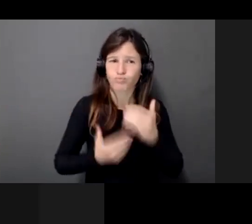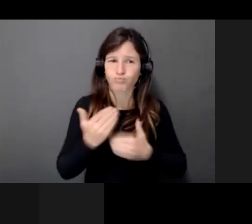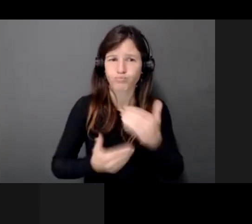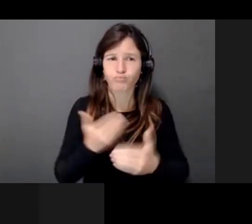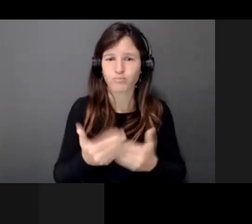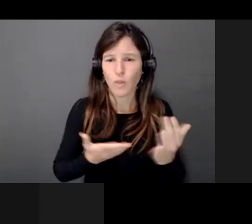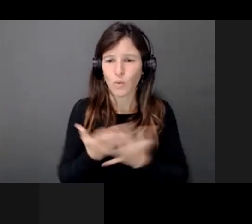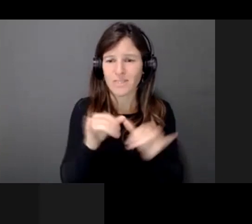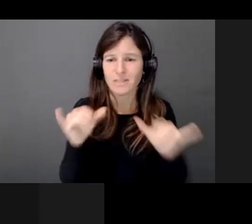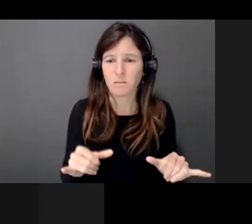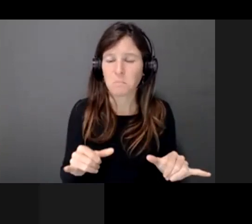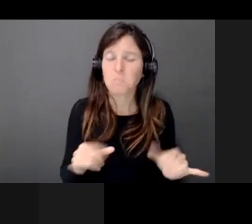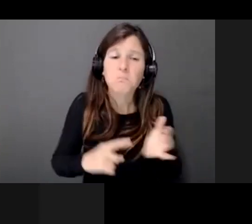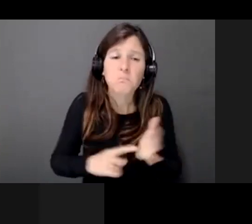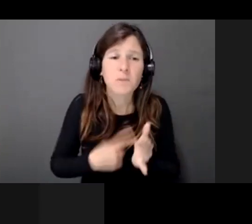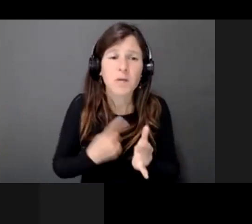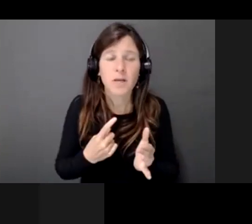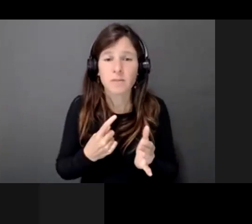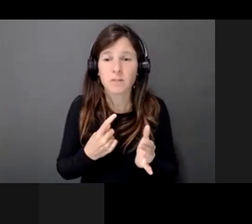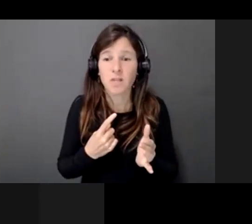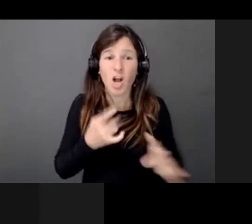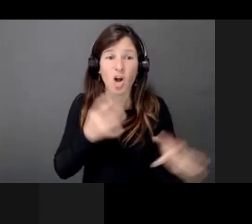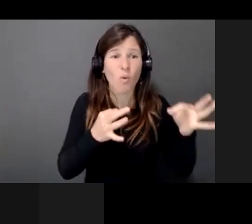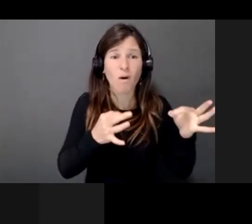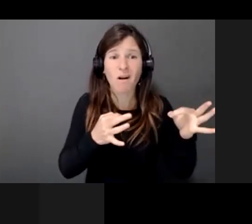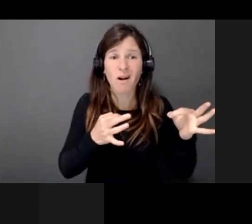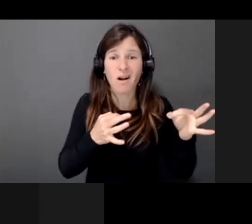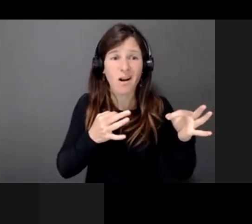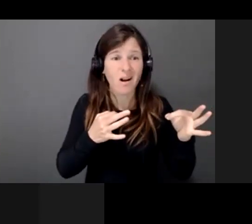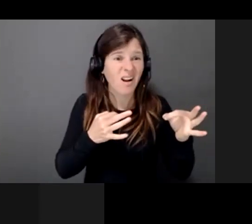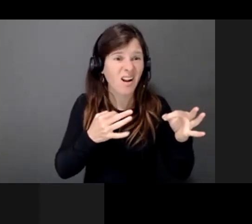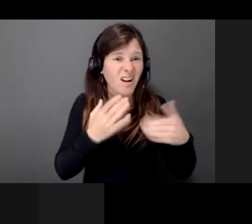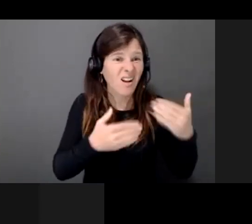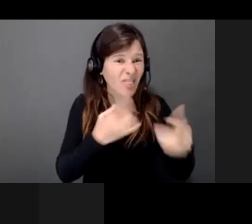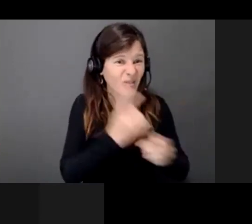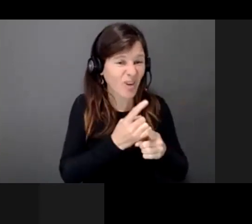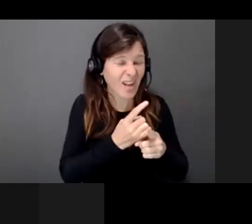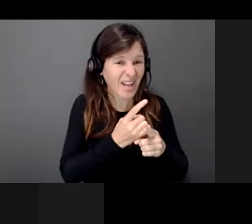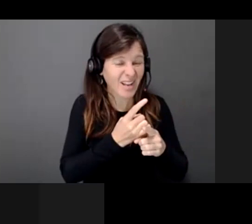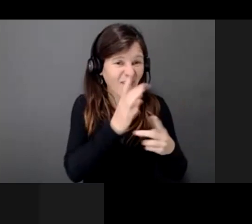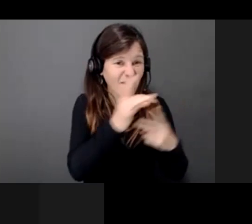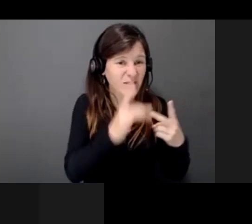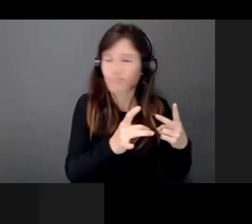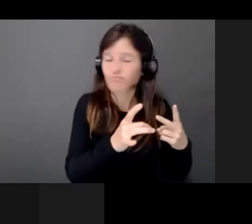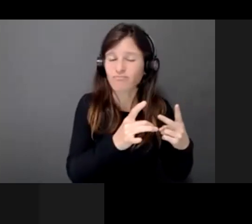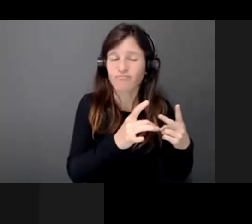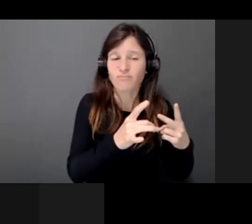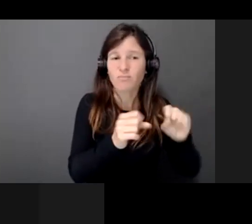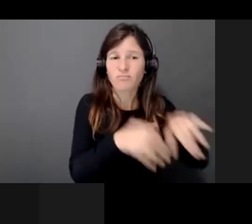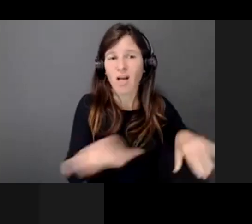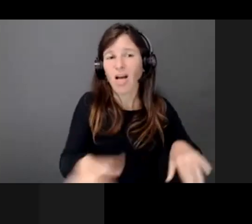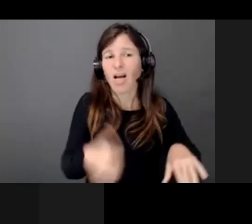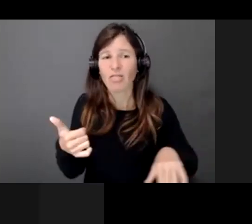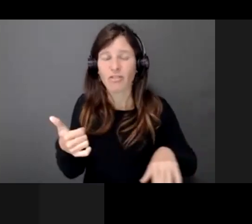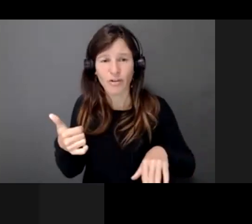Sometimes it's appropriate that a matter gets diverted. Sometimes it's a learning experience for the person. Sometimes they can take some counseling or